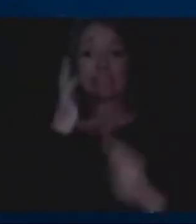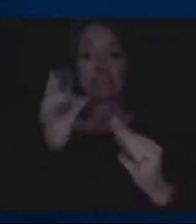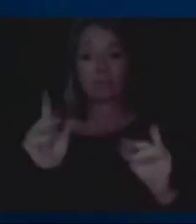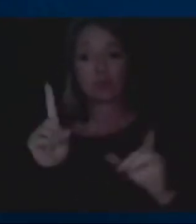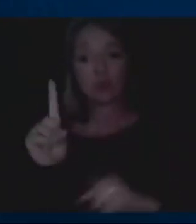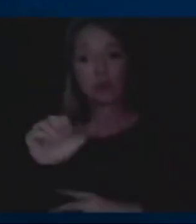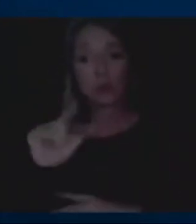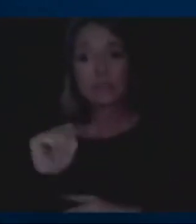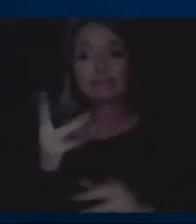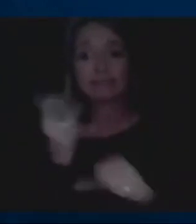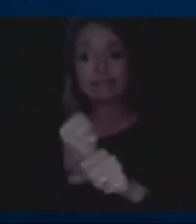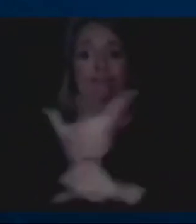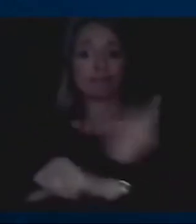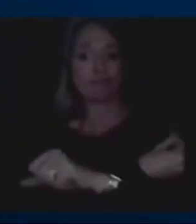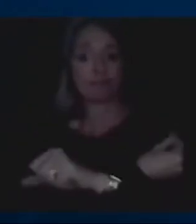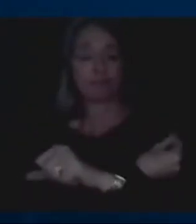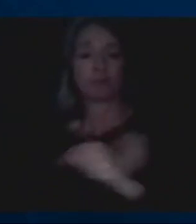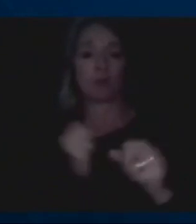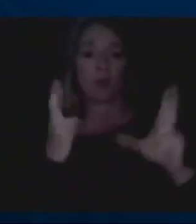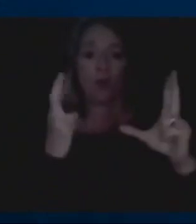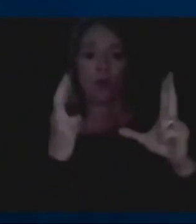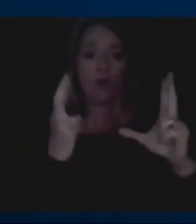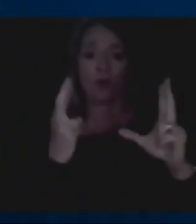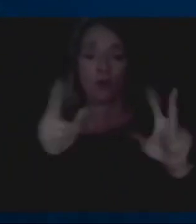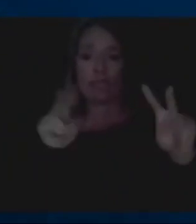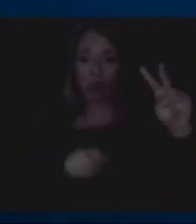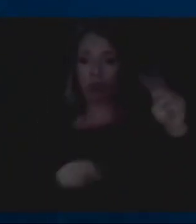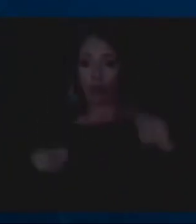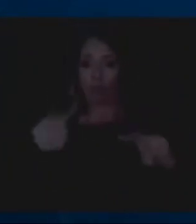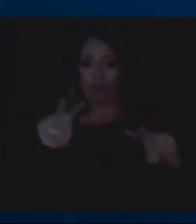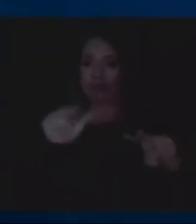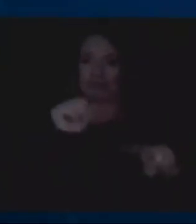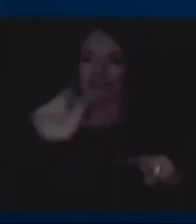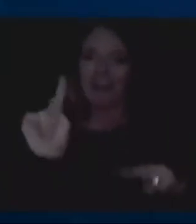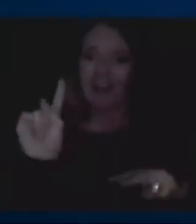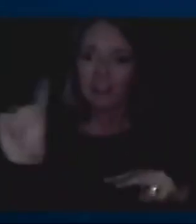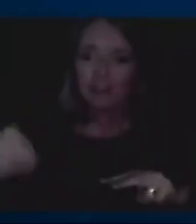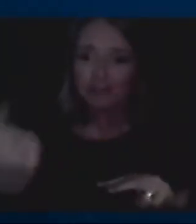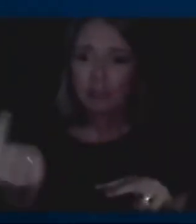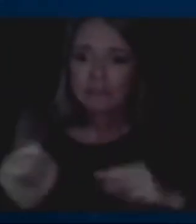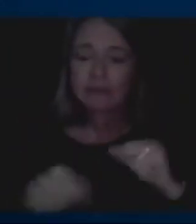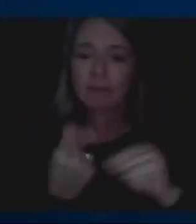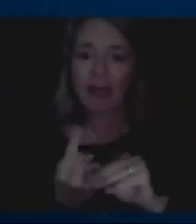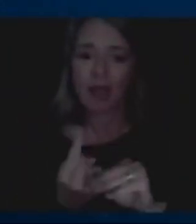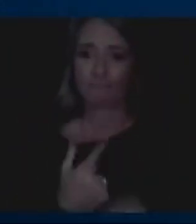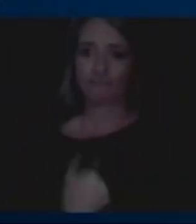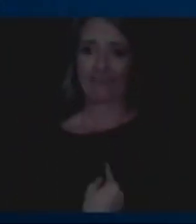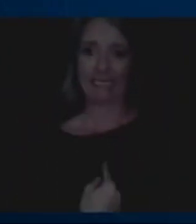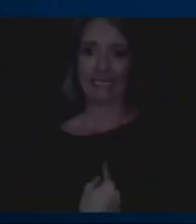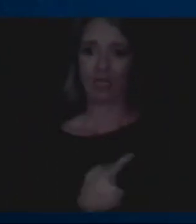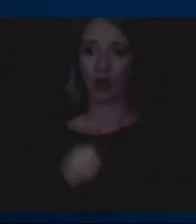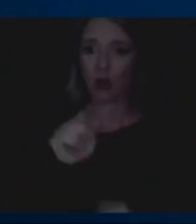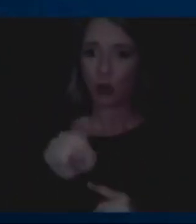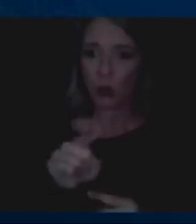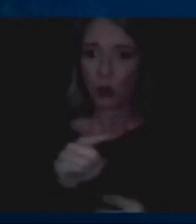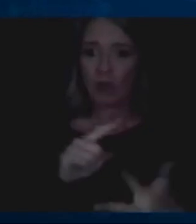we can all take a step back and realize it's not just about me or you, it's about everybody.